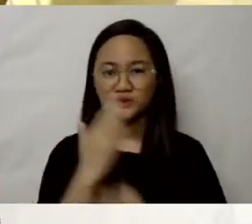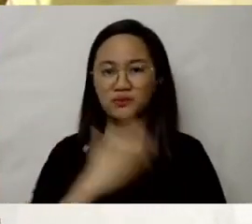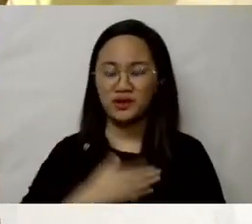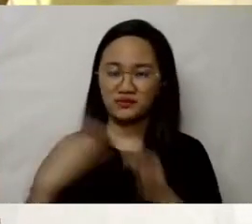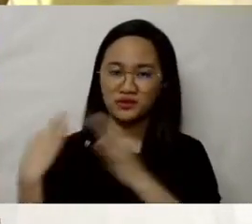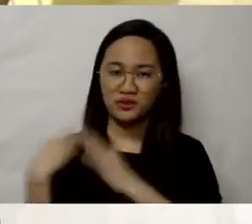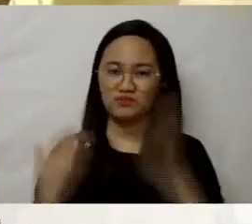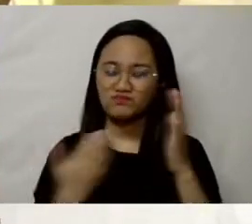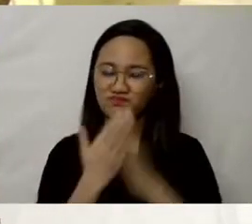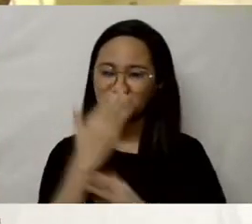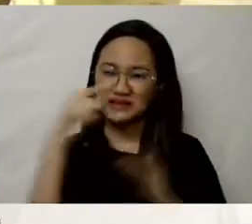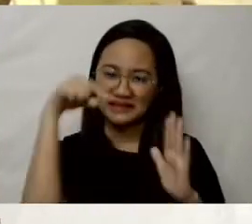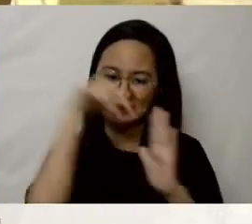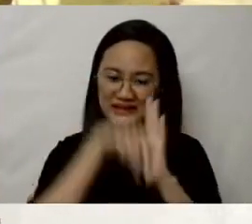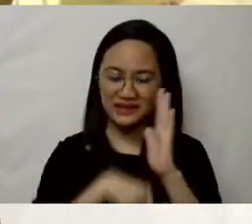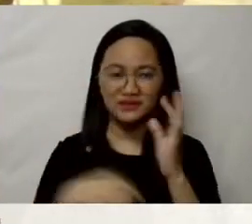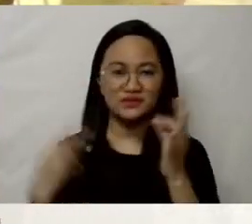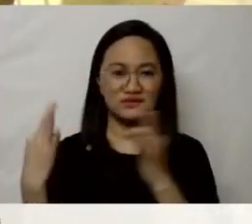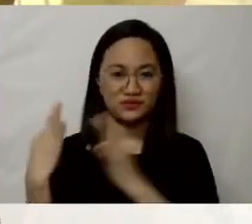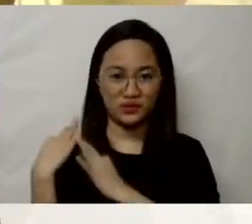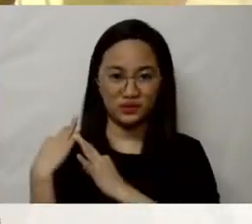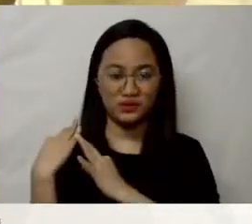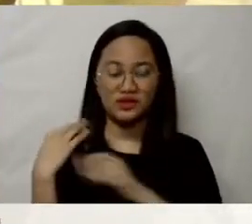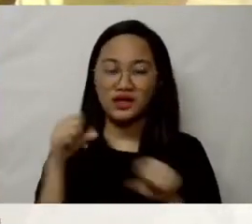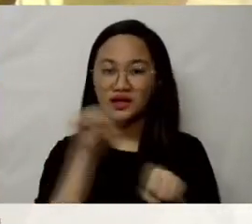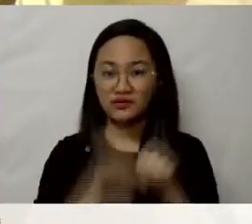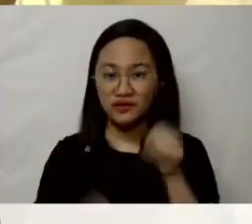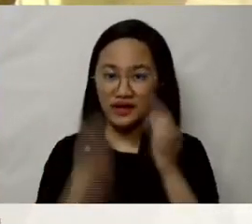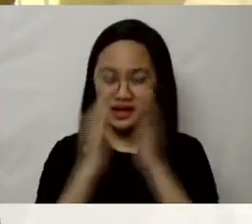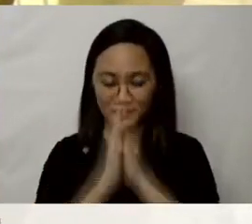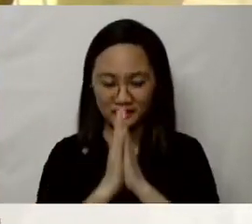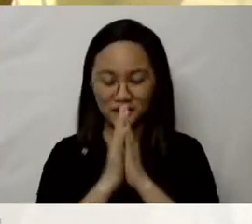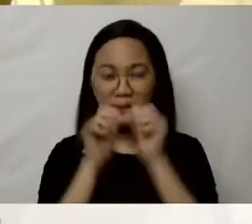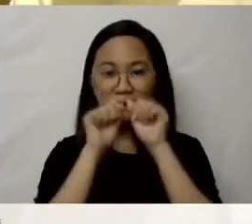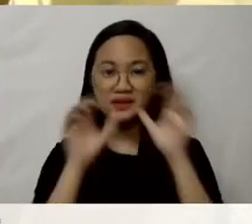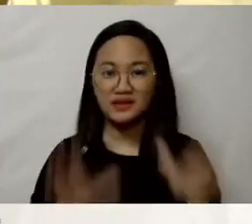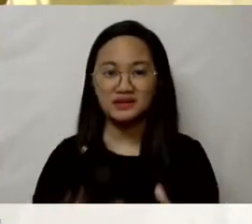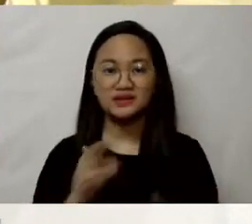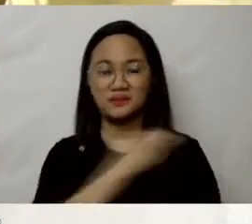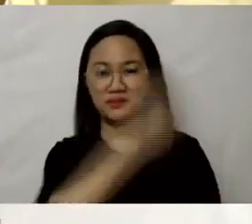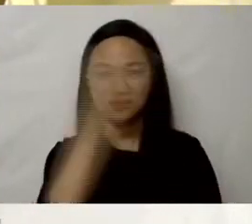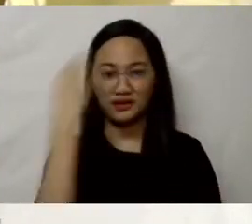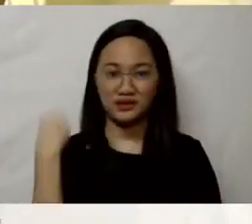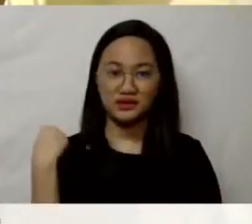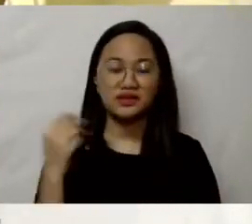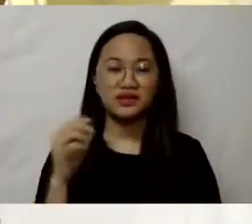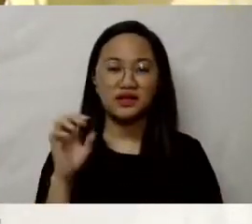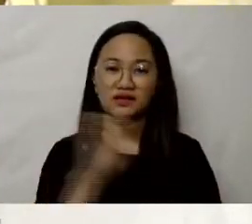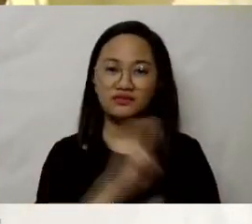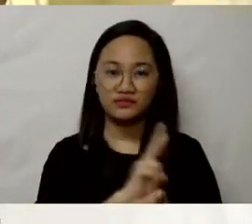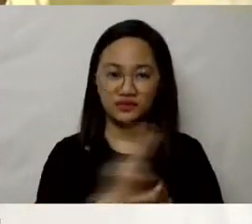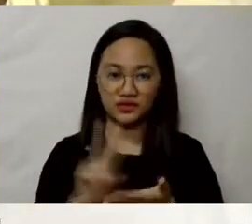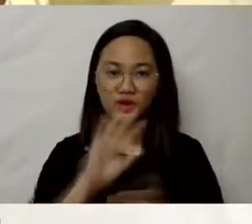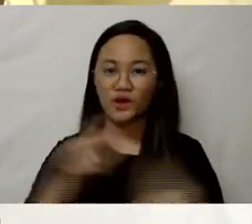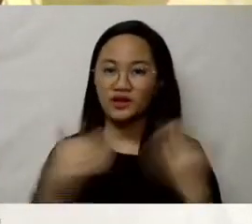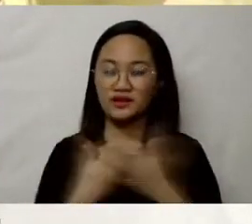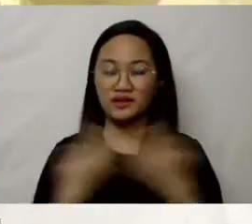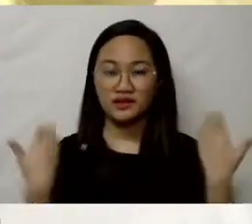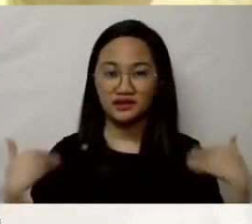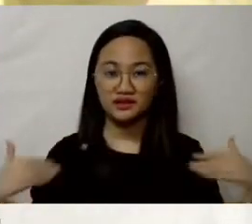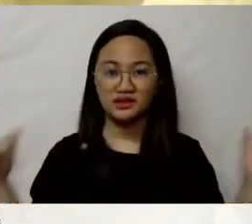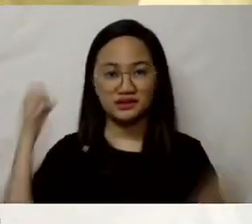through my most grievous fault. Therefore I ask Blessed Mary, ever Virgin, all the angels and